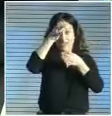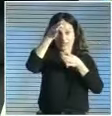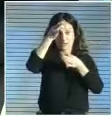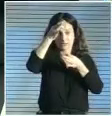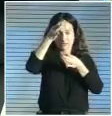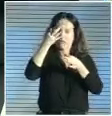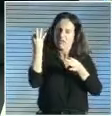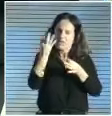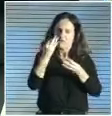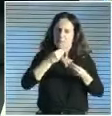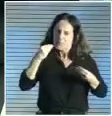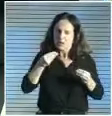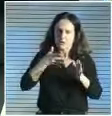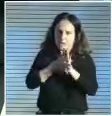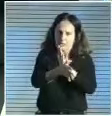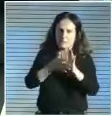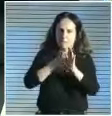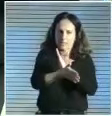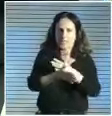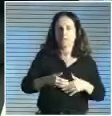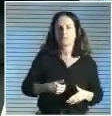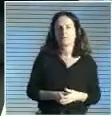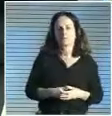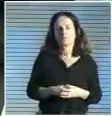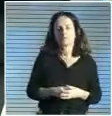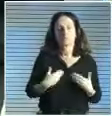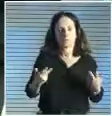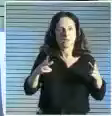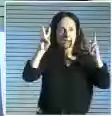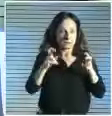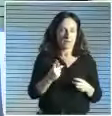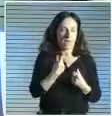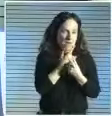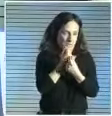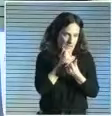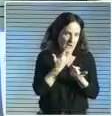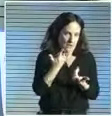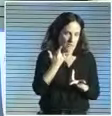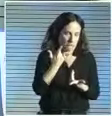finally, money. Yeah. The question of money. Money, exactly. Sarah, did you want to pick up?